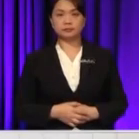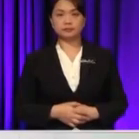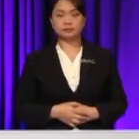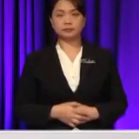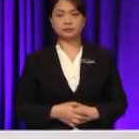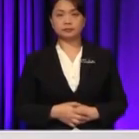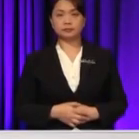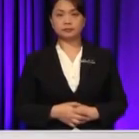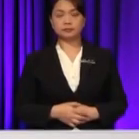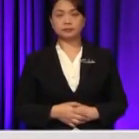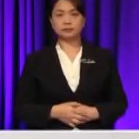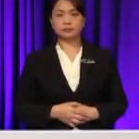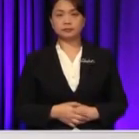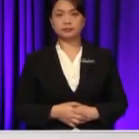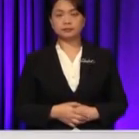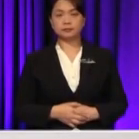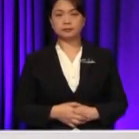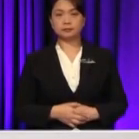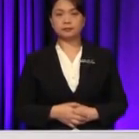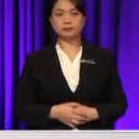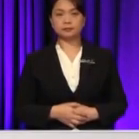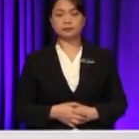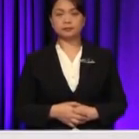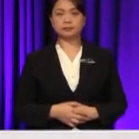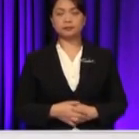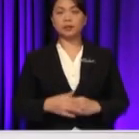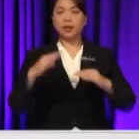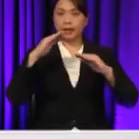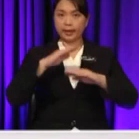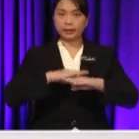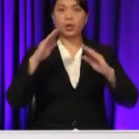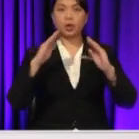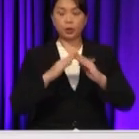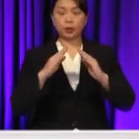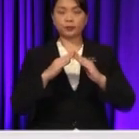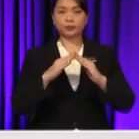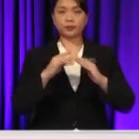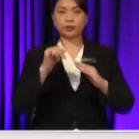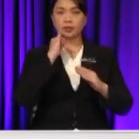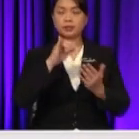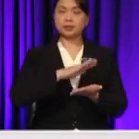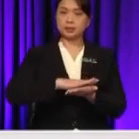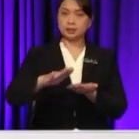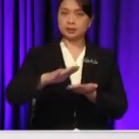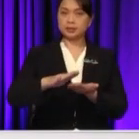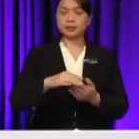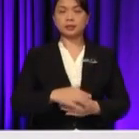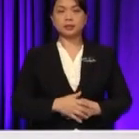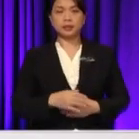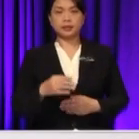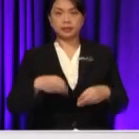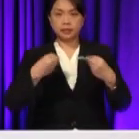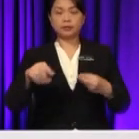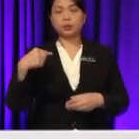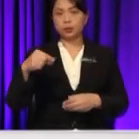The conclusion is better eating at home, is hygienic, economical, and definitely give better taste and quality food. I hope